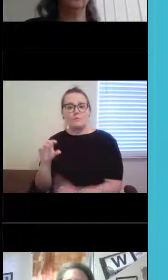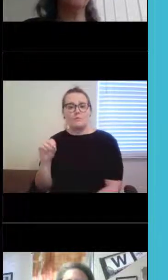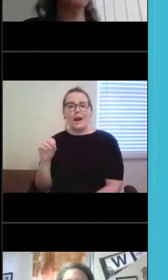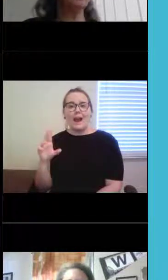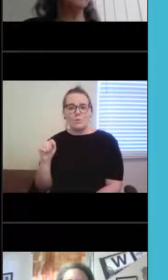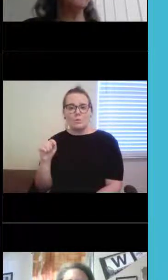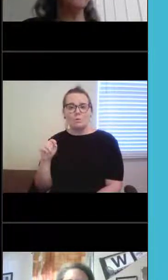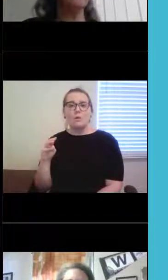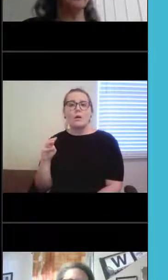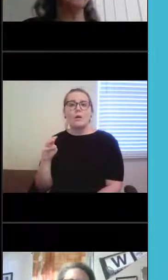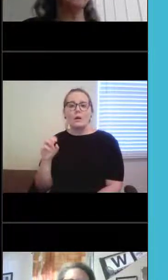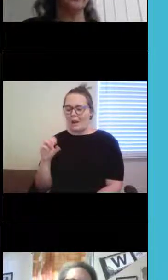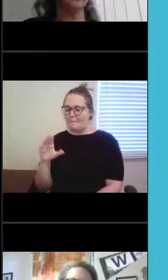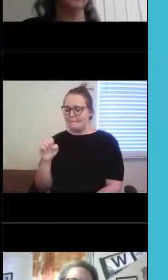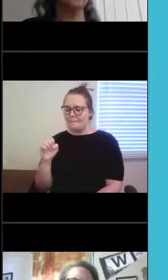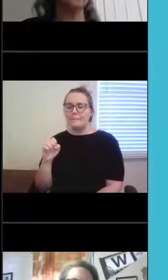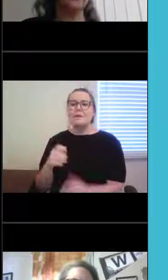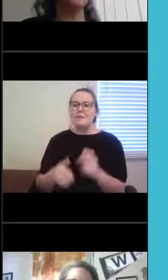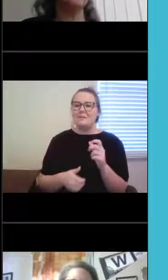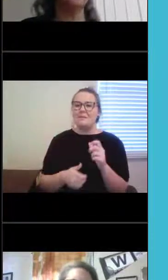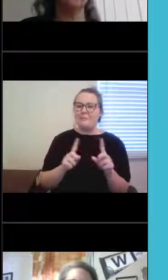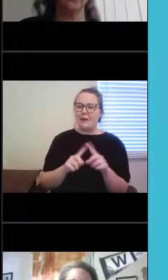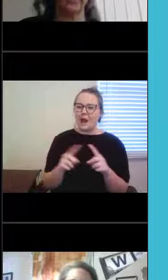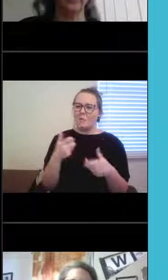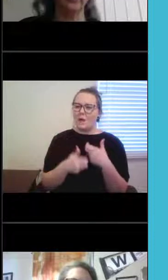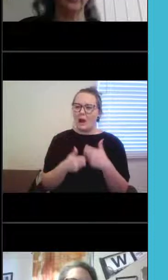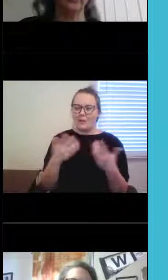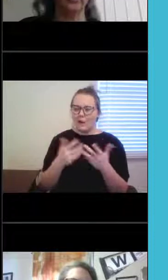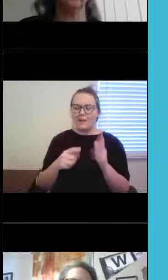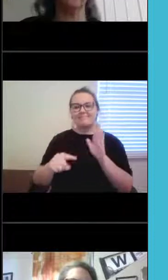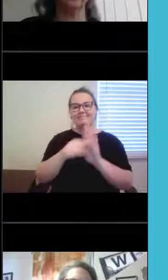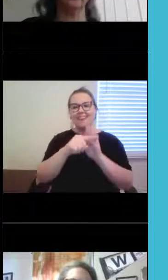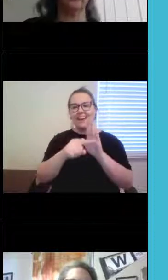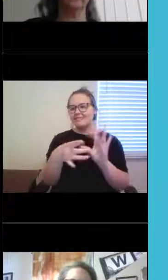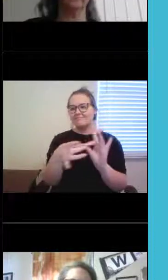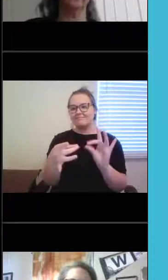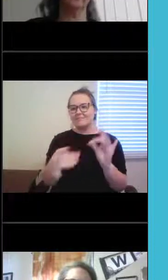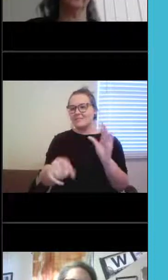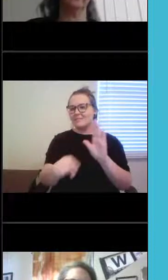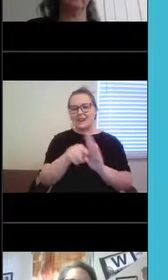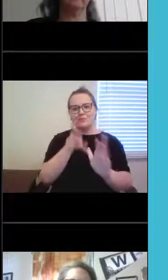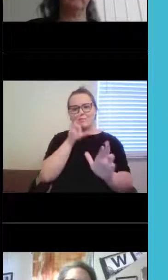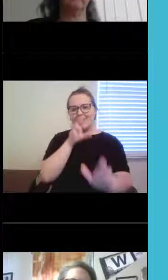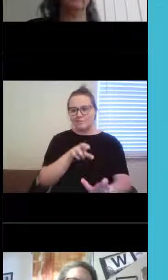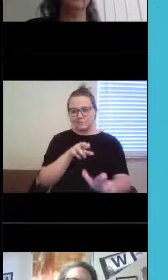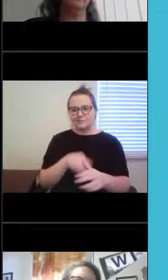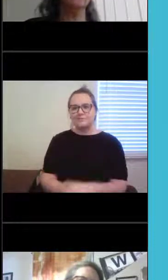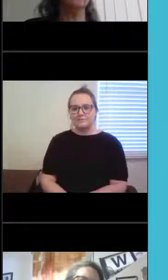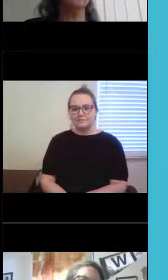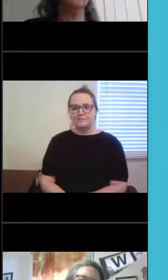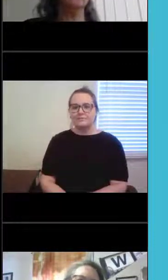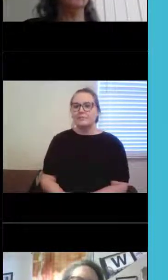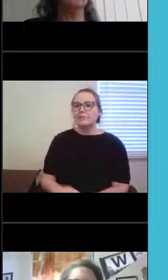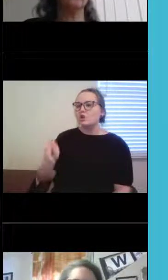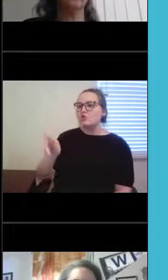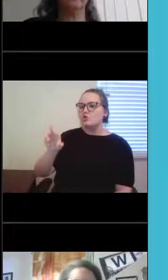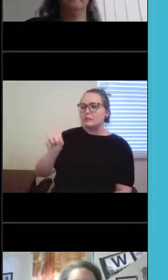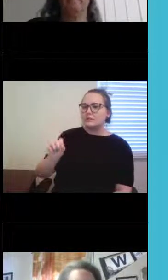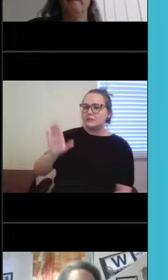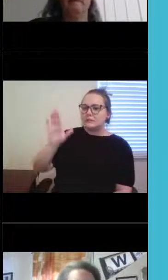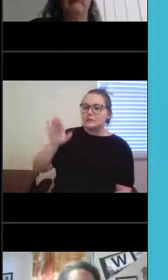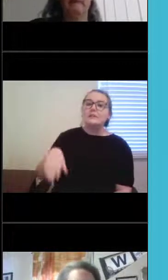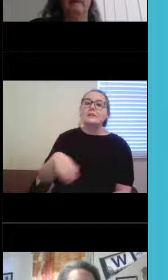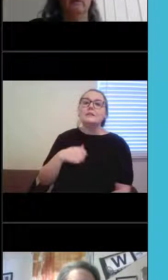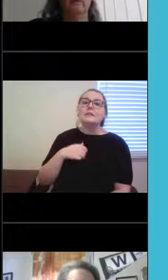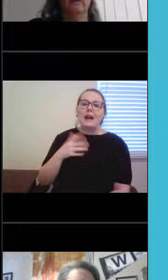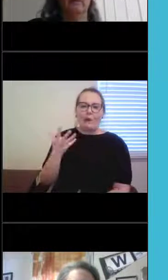well. But most of the problem, I would argue, is these negative reactions that survivors get. Yeah, Sarah, if I can